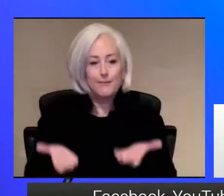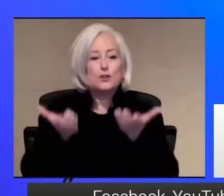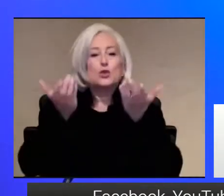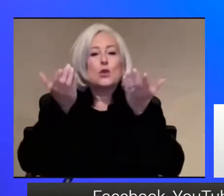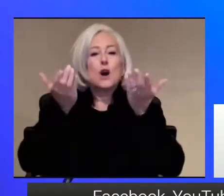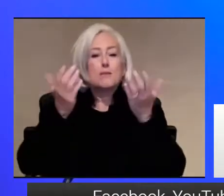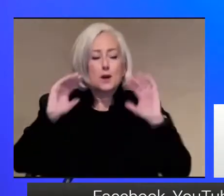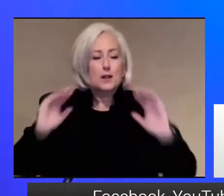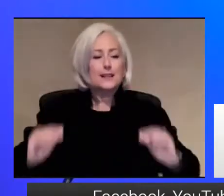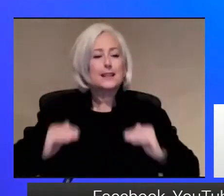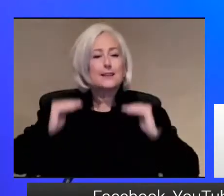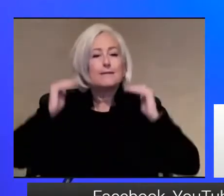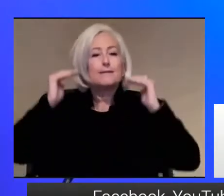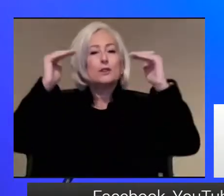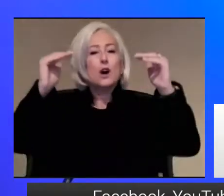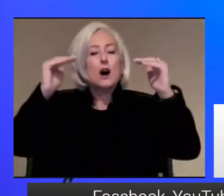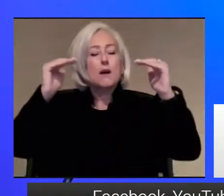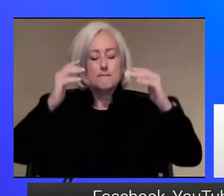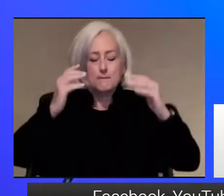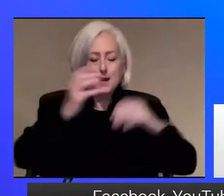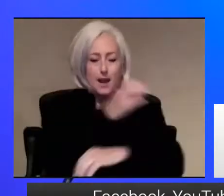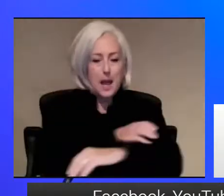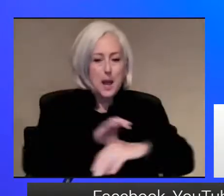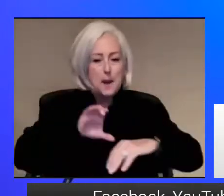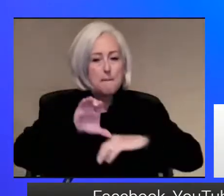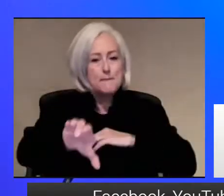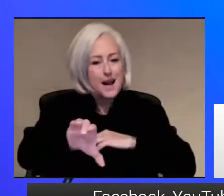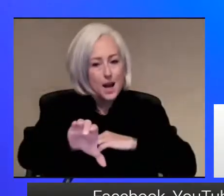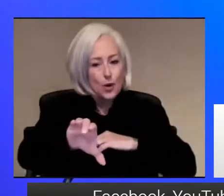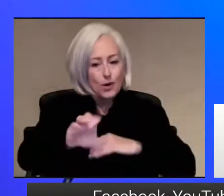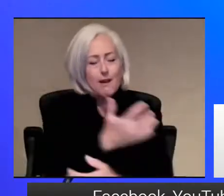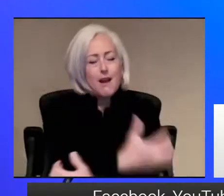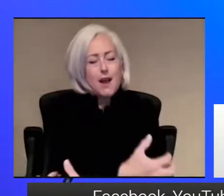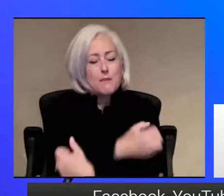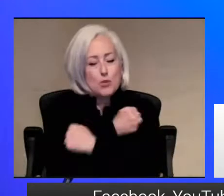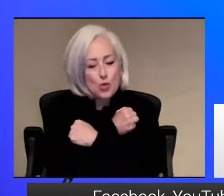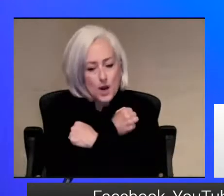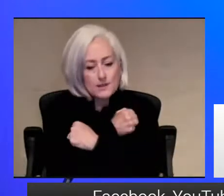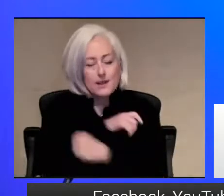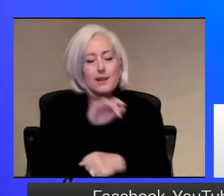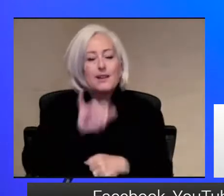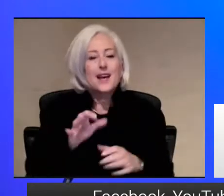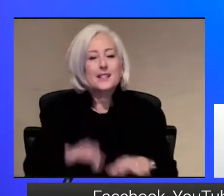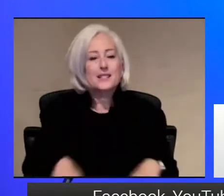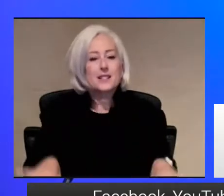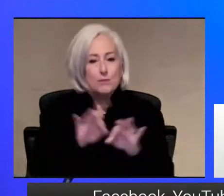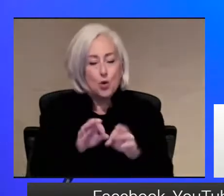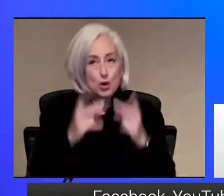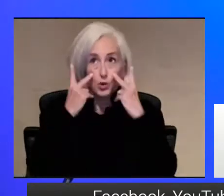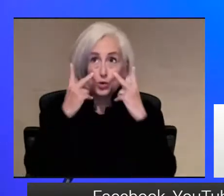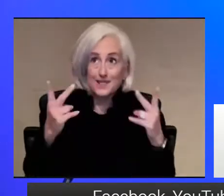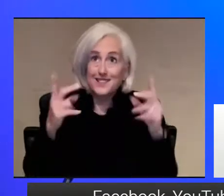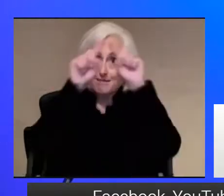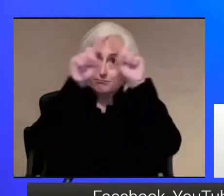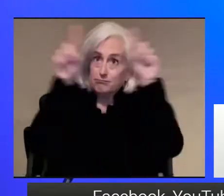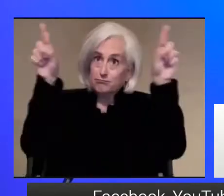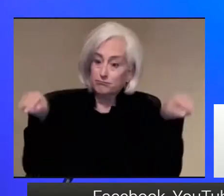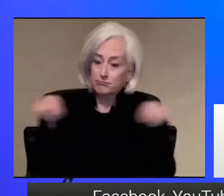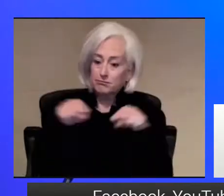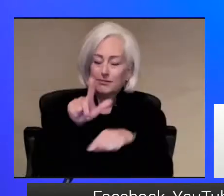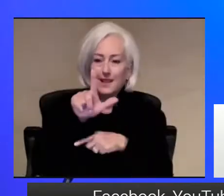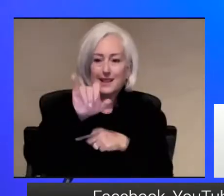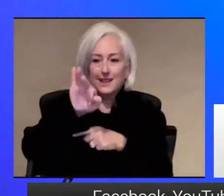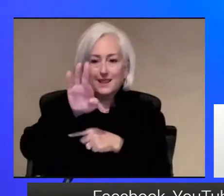great statement to just make that statement in labor and delivery to say we're committed to patient care, we're committed to